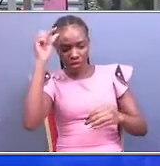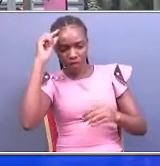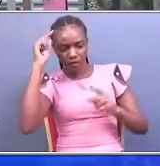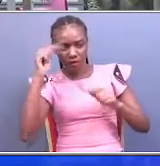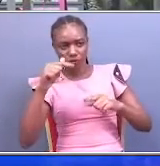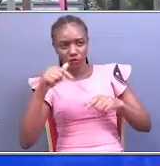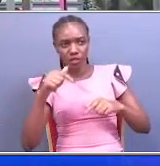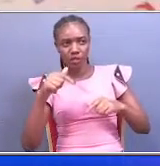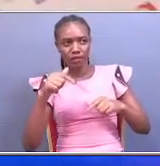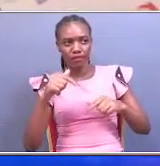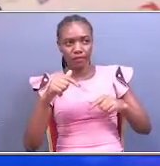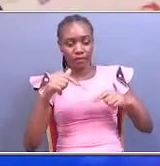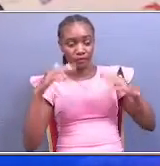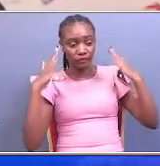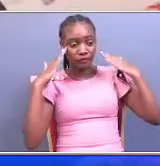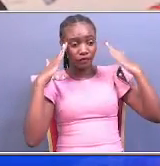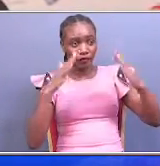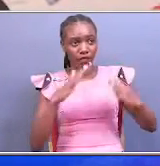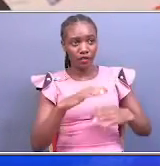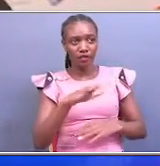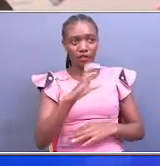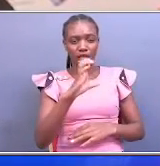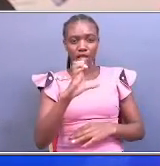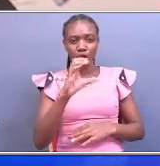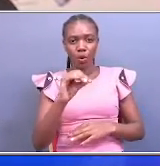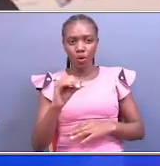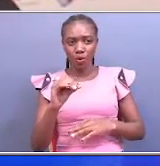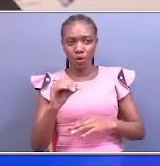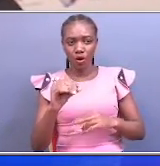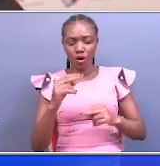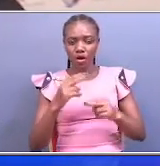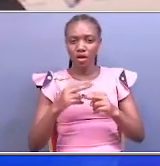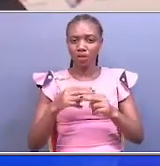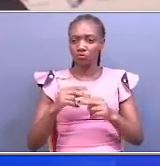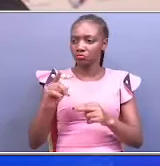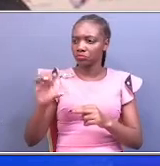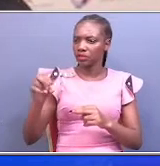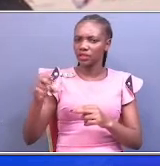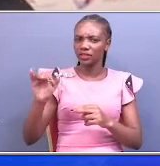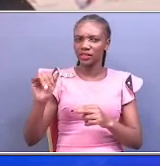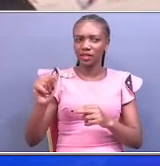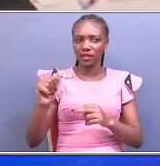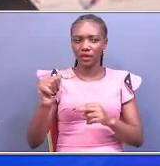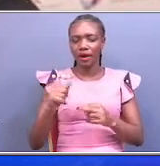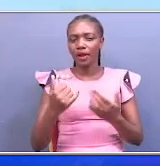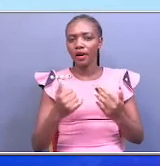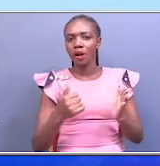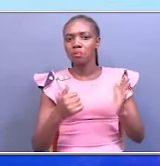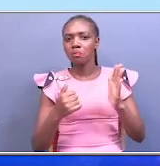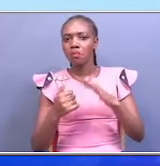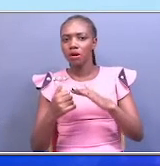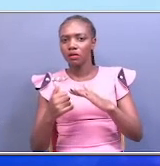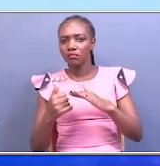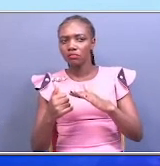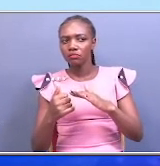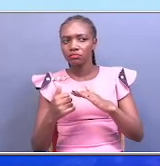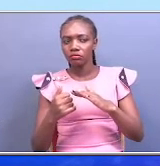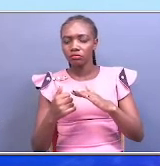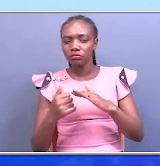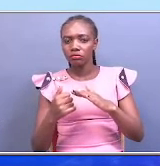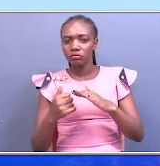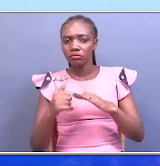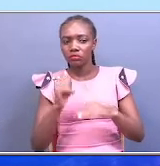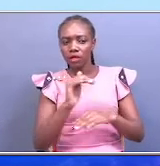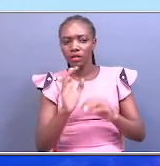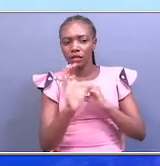fell on Rubis Chief Executive Officer Christian Bergeron, who has been deported from the country. Rubis Energy is